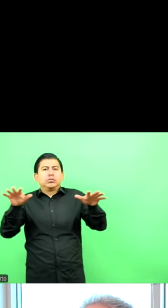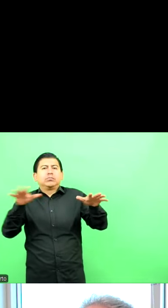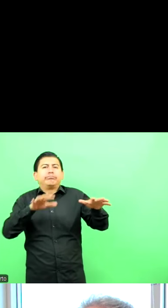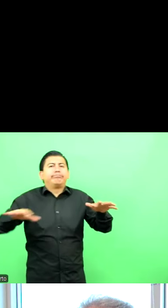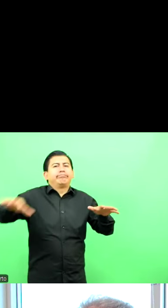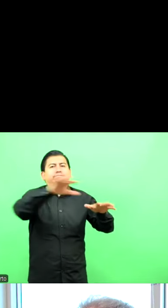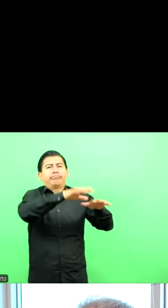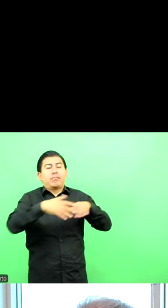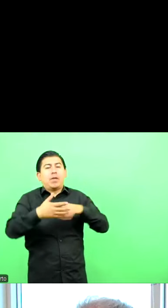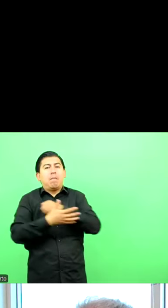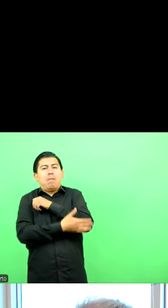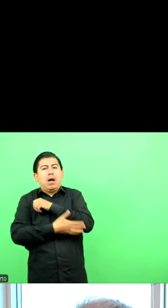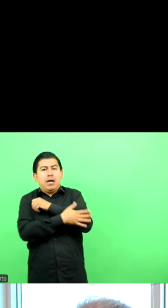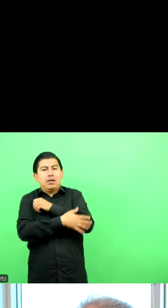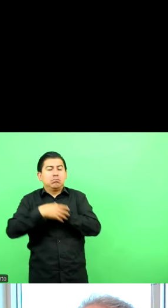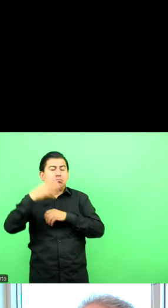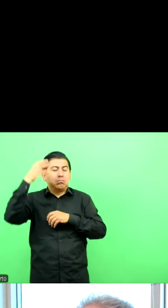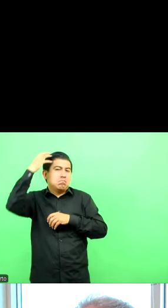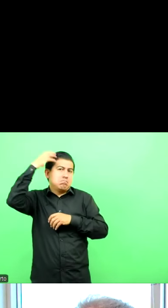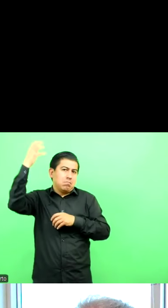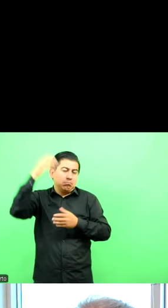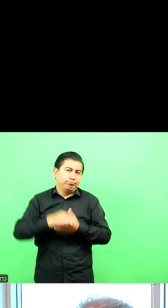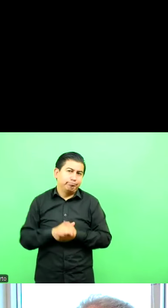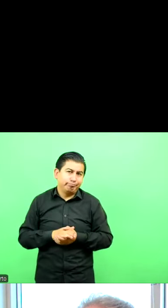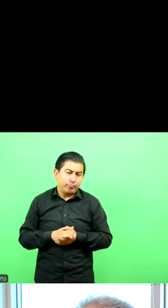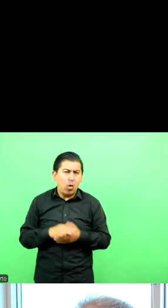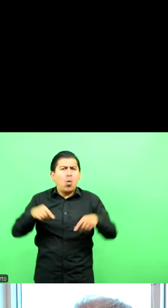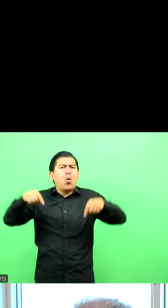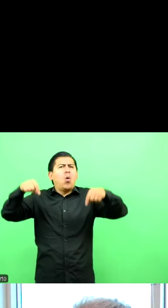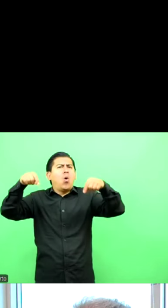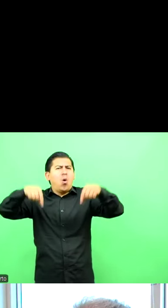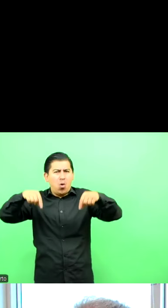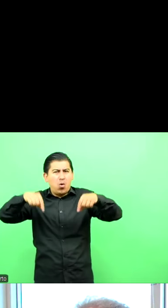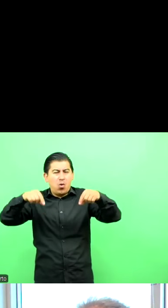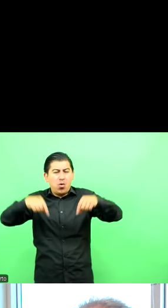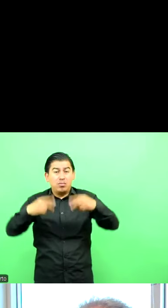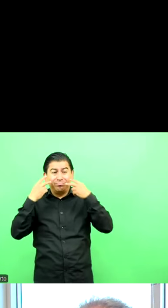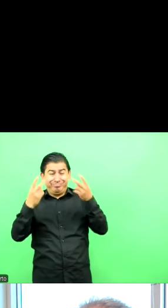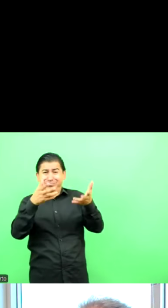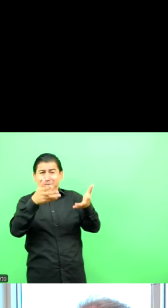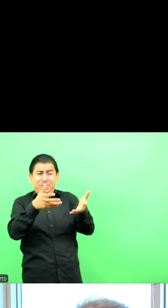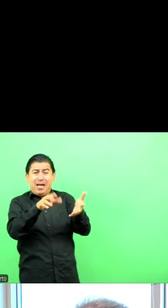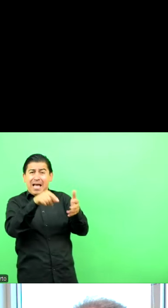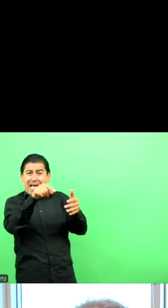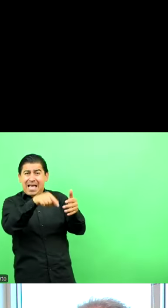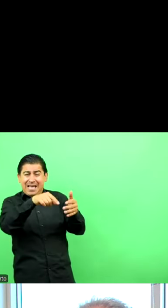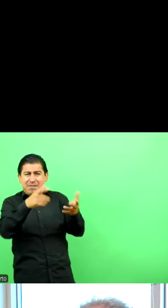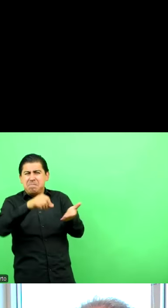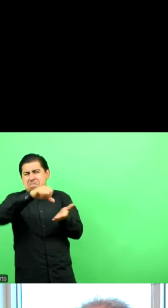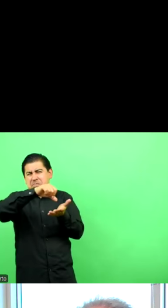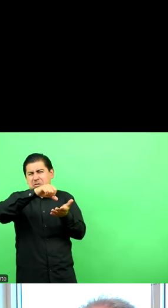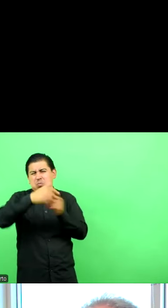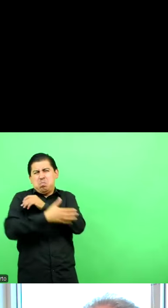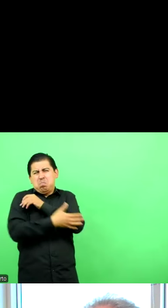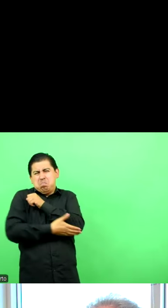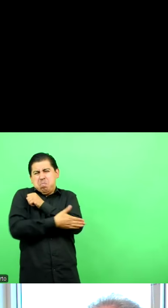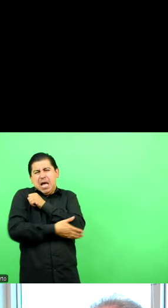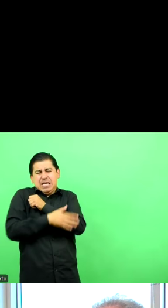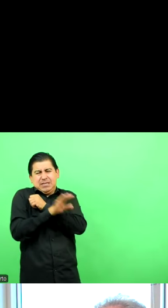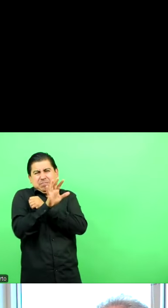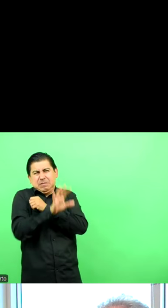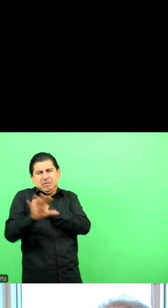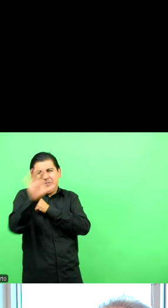be on UHC, universal health coverage, on health security and health equity. And the older people and the people